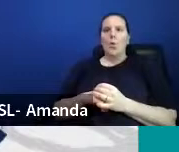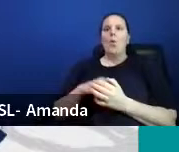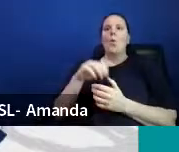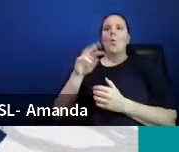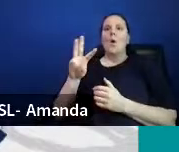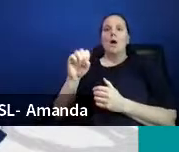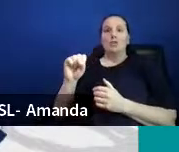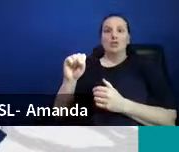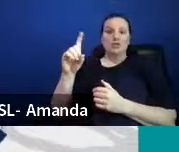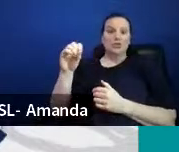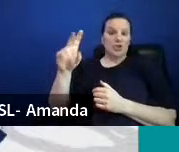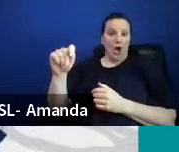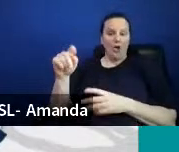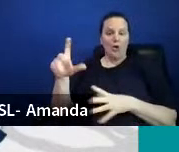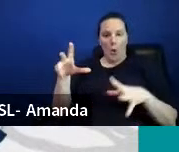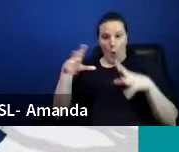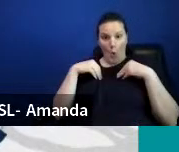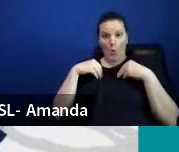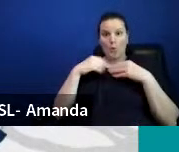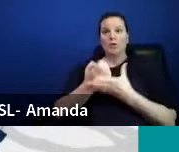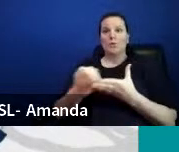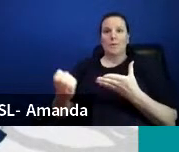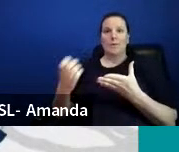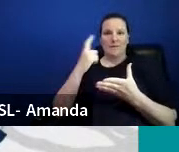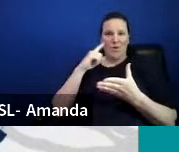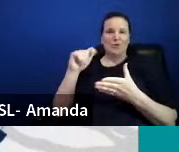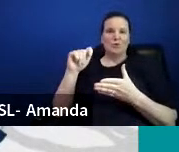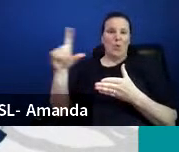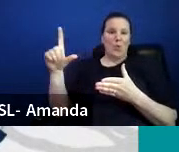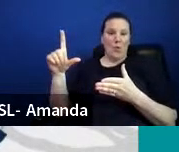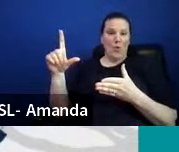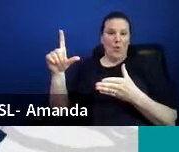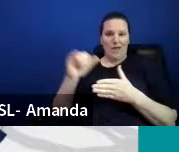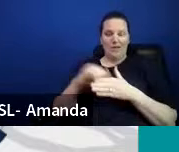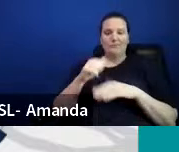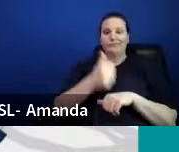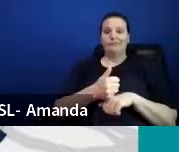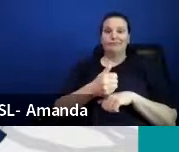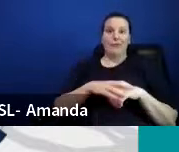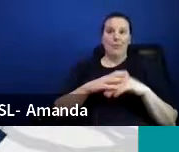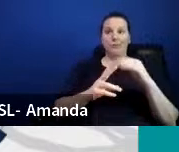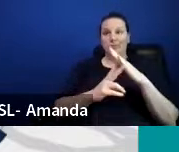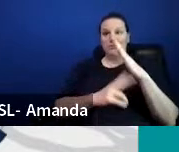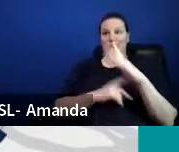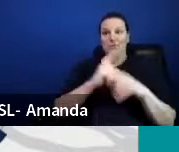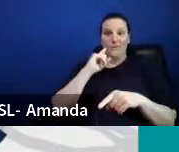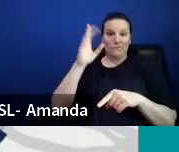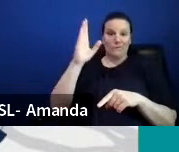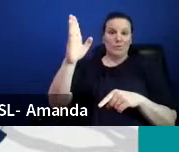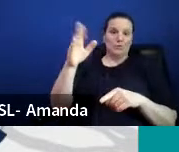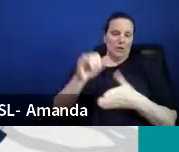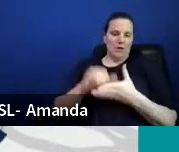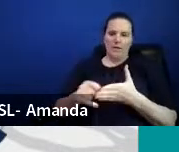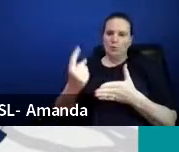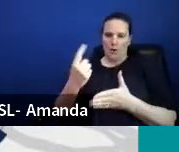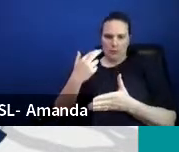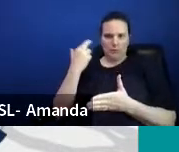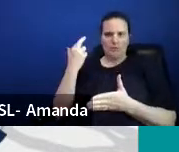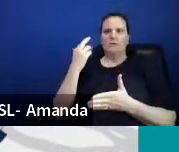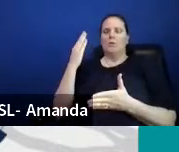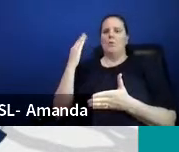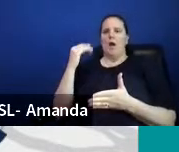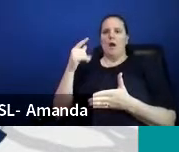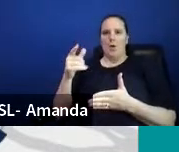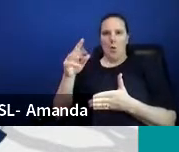WashDOT will now own the equipment for tolling that sits on the bridge in the future, which is one of the reasons why we are having